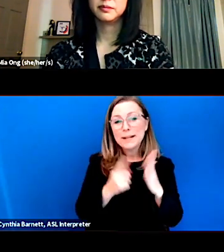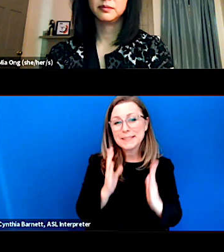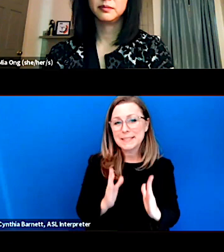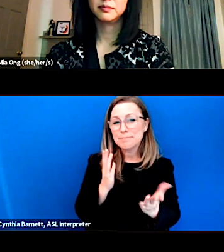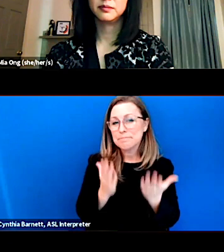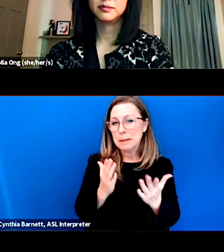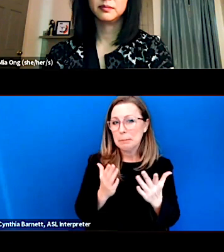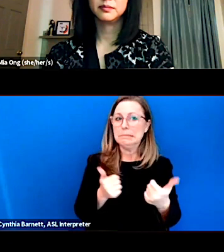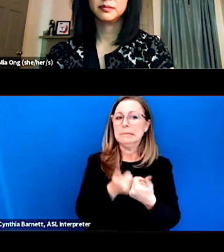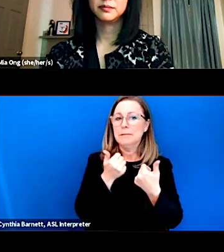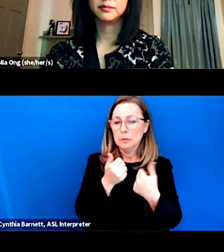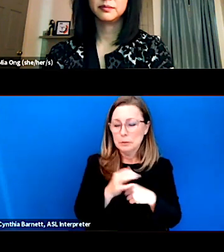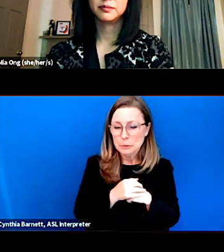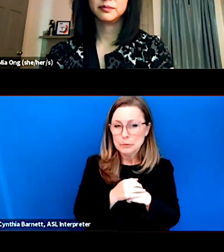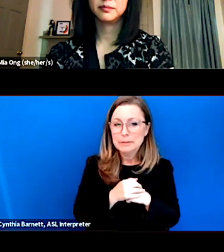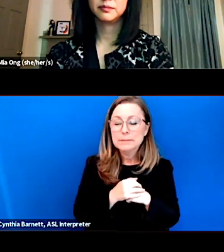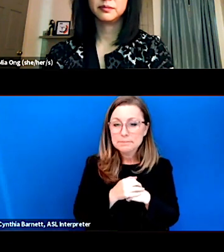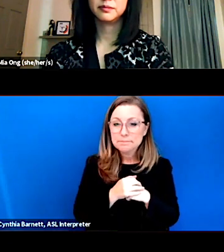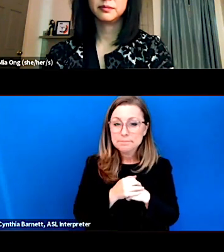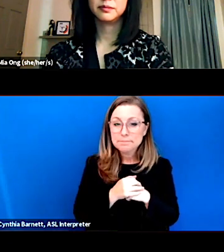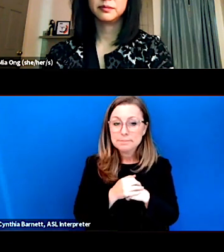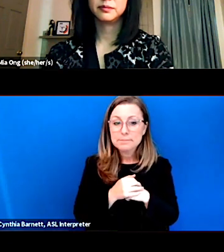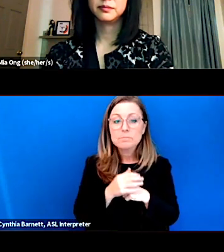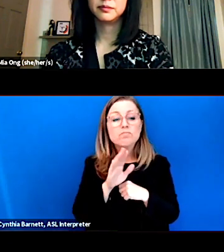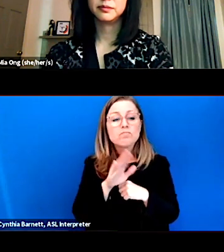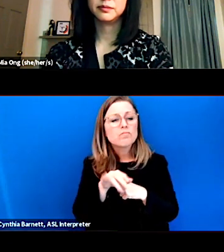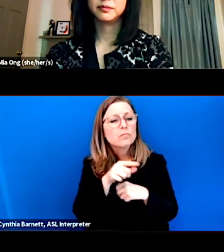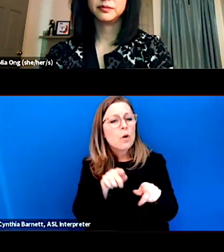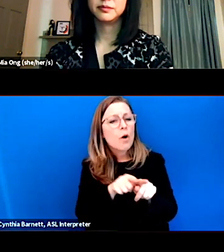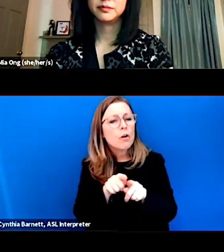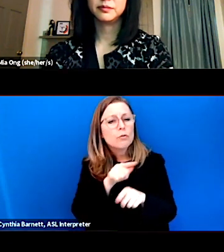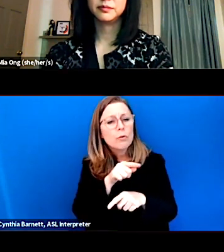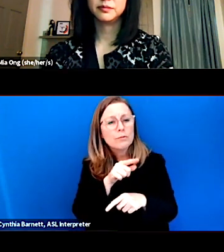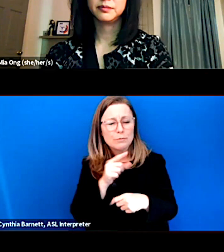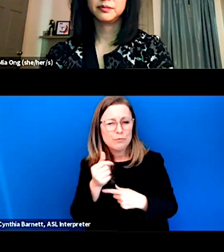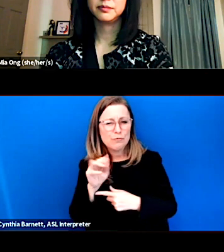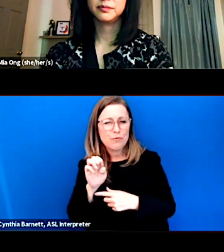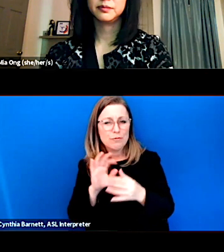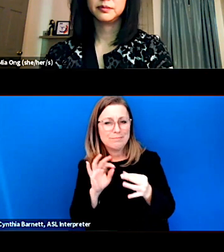Can you also give some tips or suggestions for deciding upon the synthesis question?